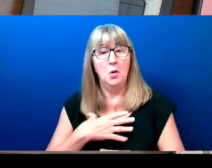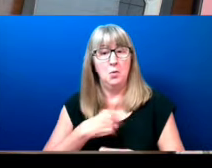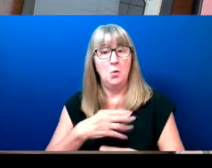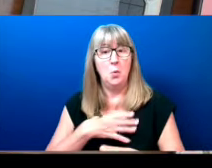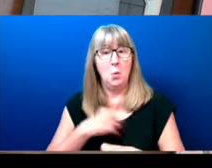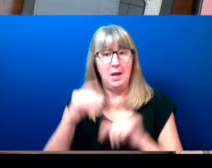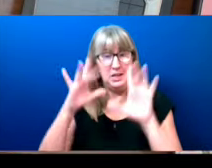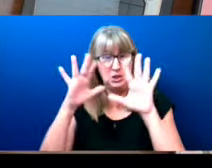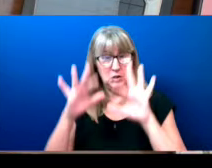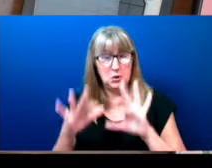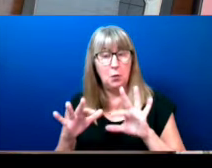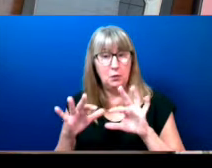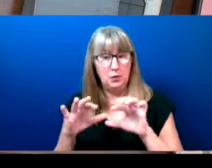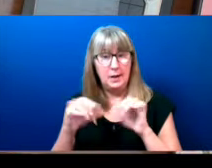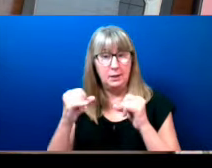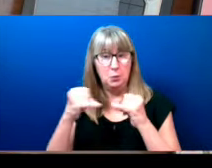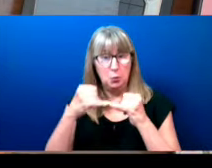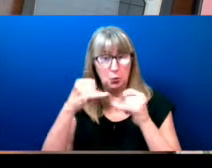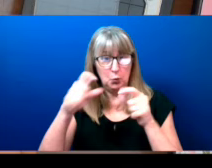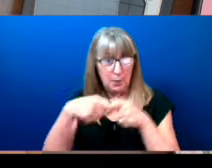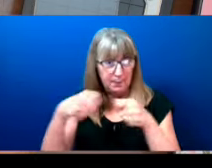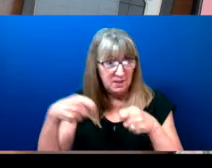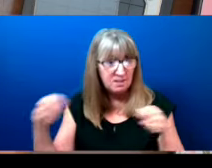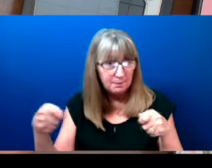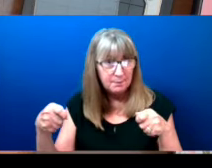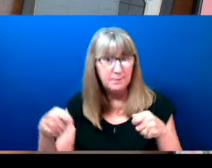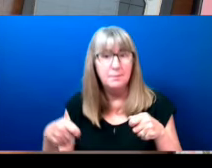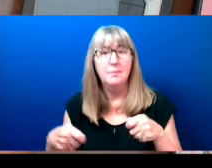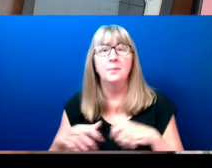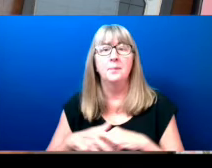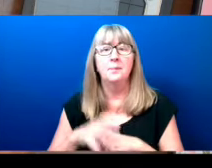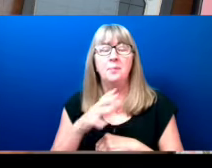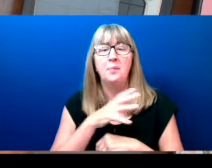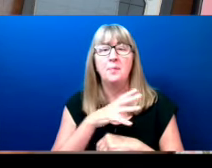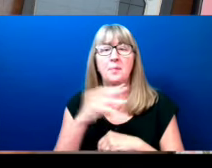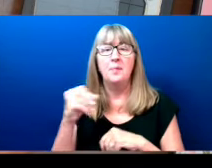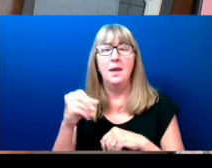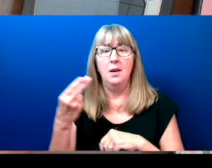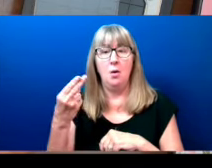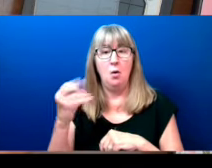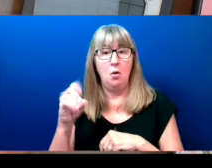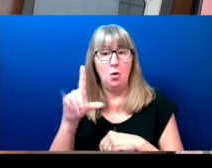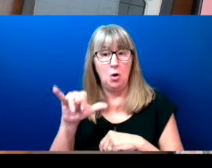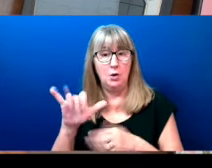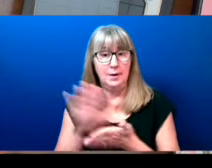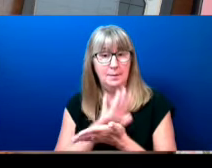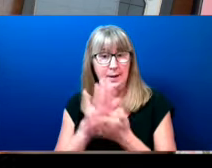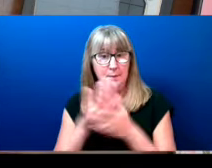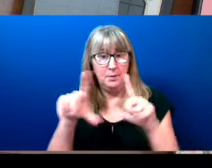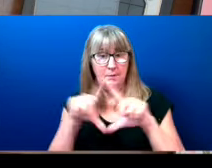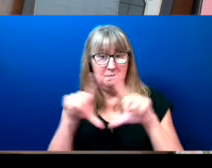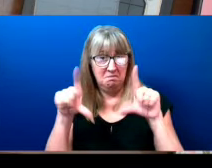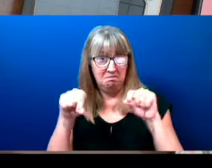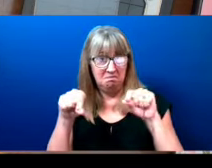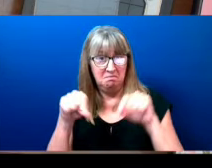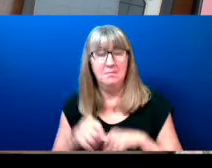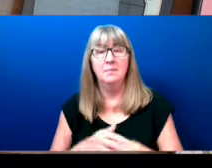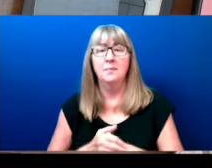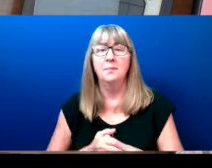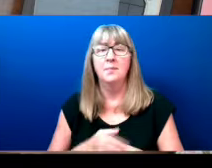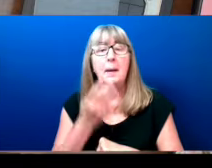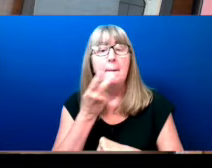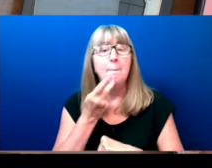the, again, the snowflake ribbon and one of the translucent snowflakes. You can see some sparkle in there with the holly